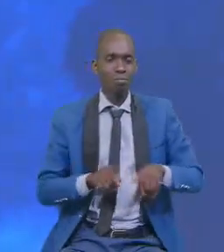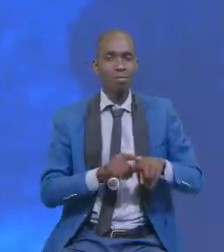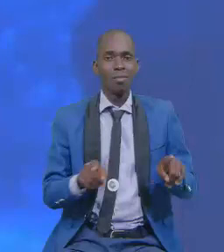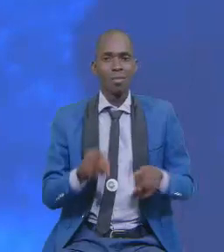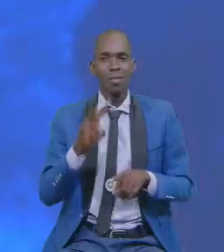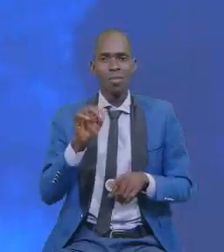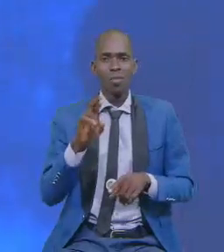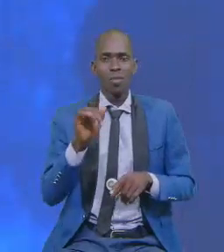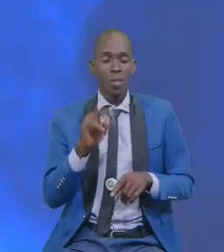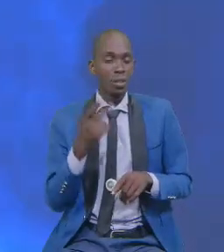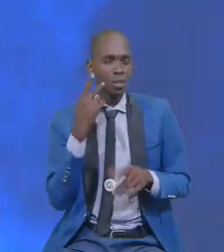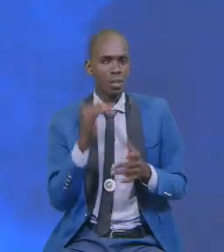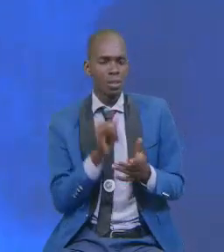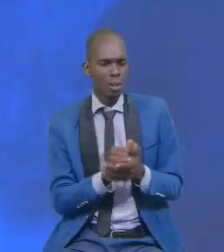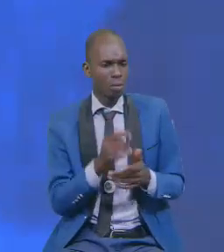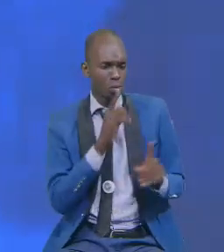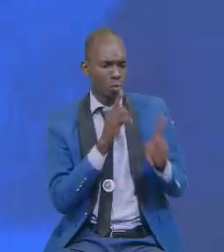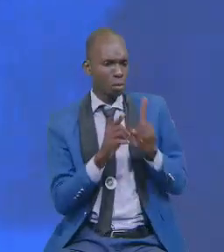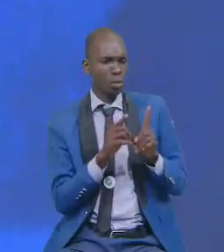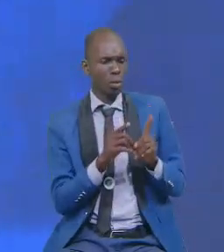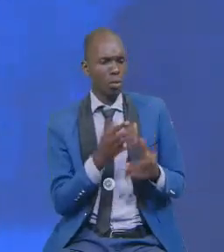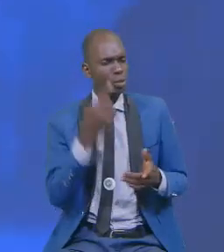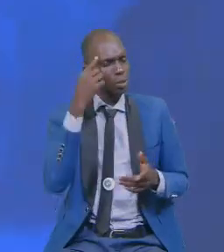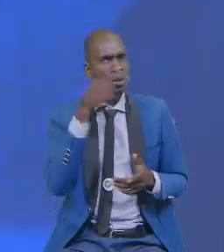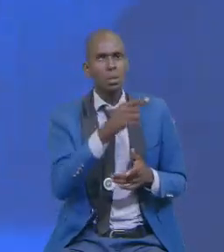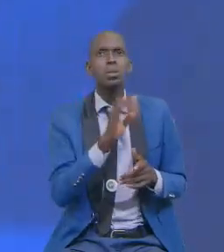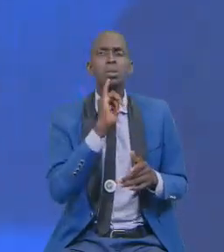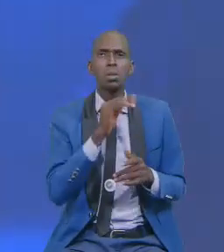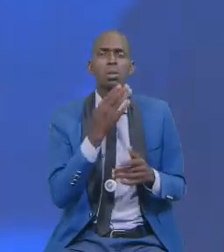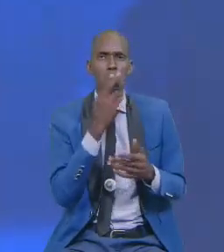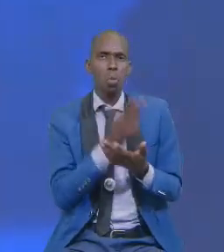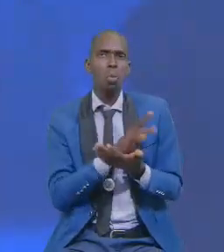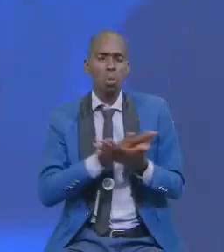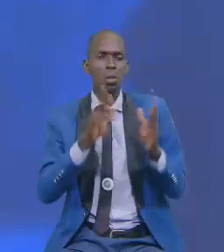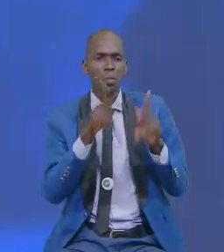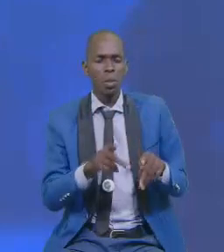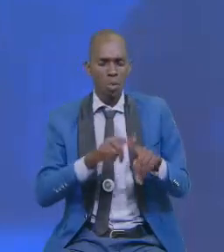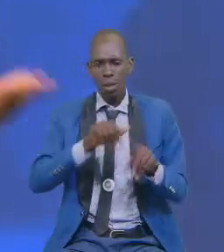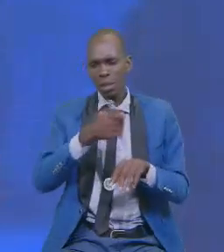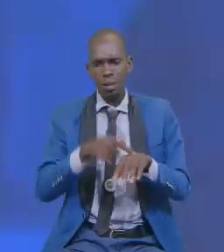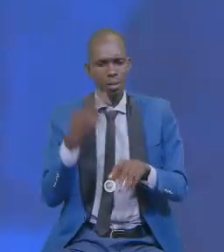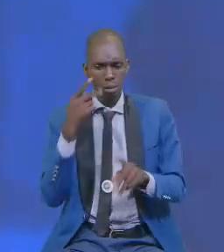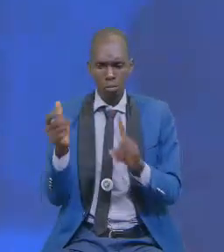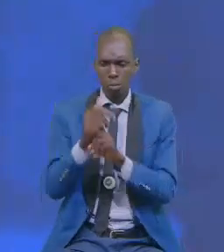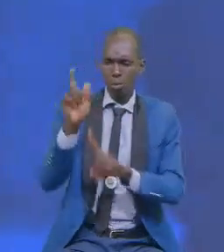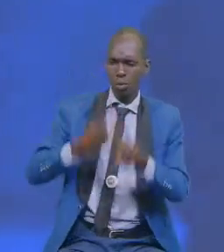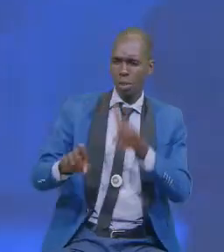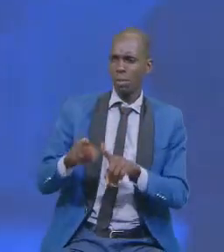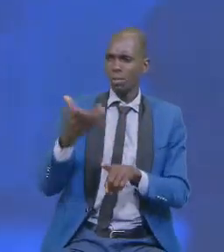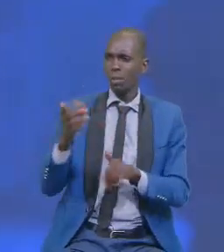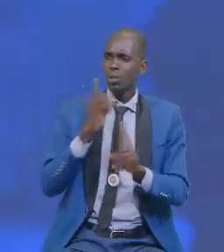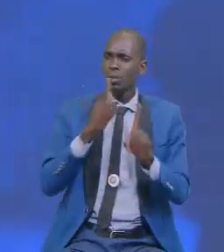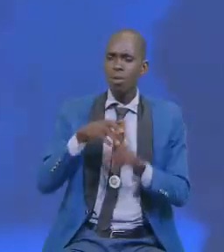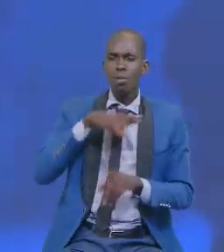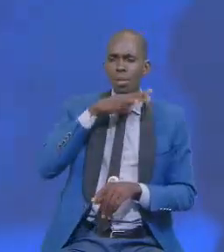they talk, you think they're in the light. But the other time, they vary. Then variance, they talk again,